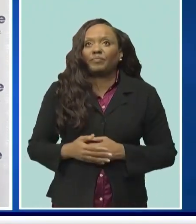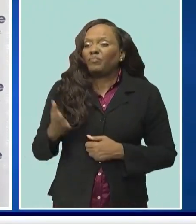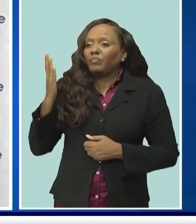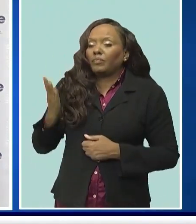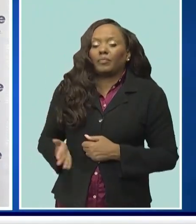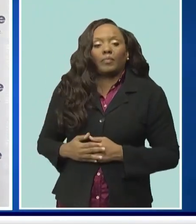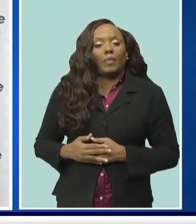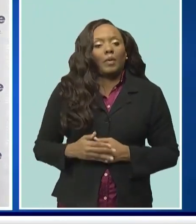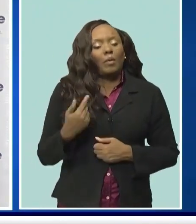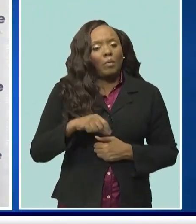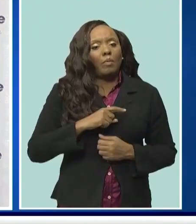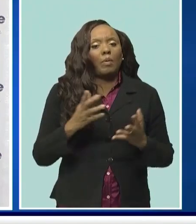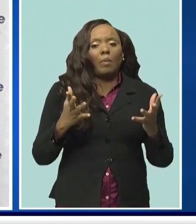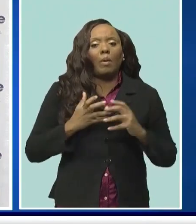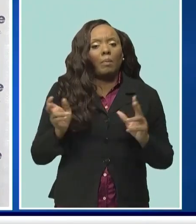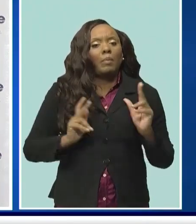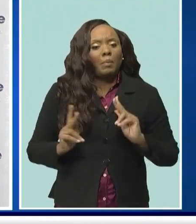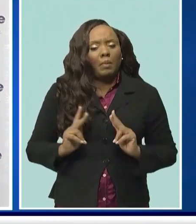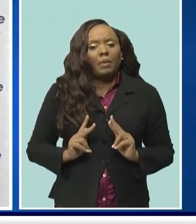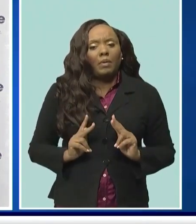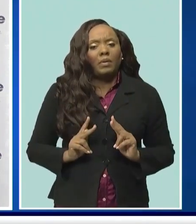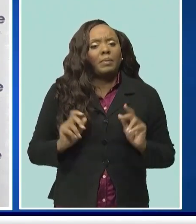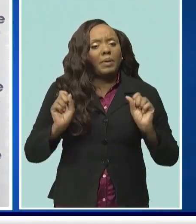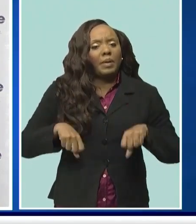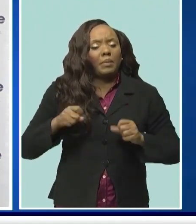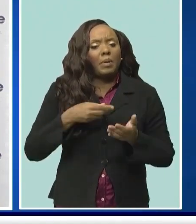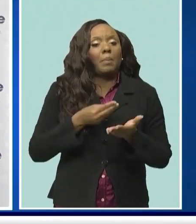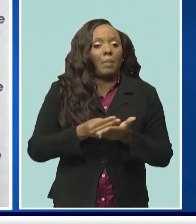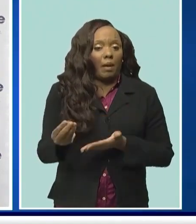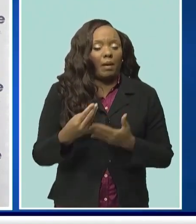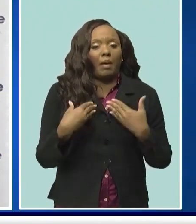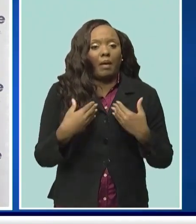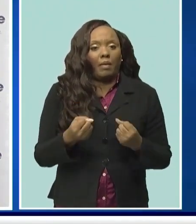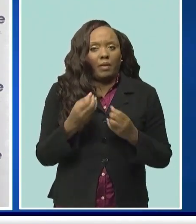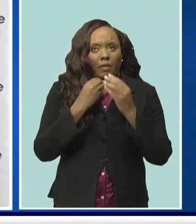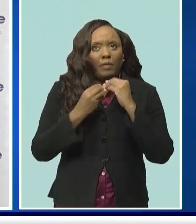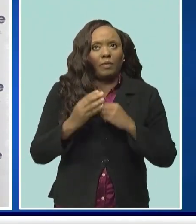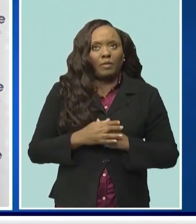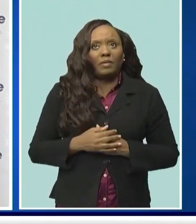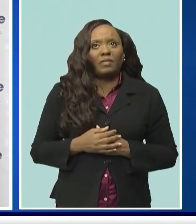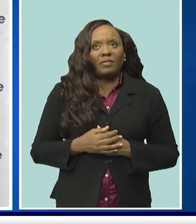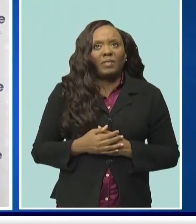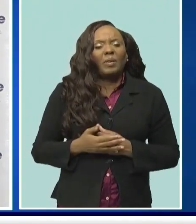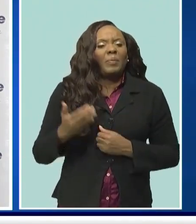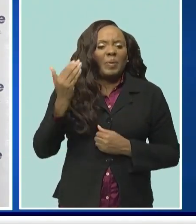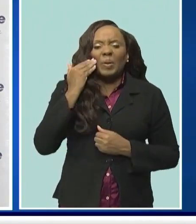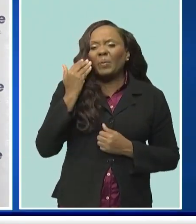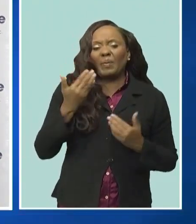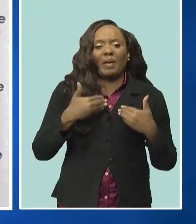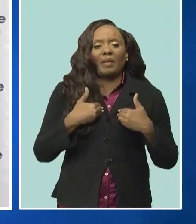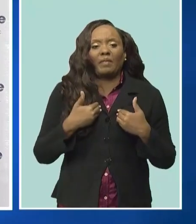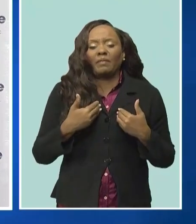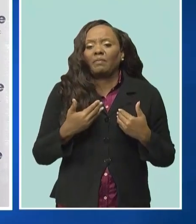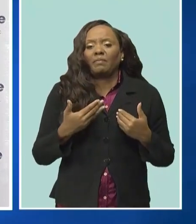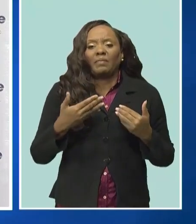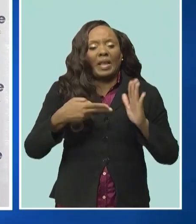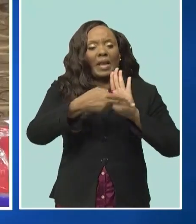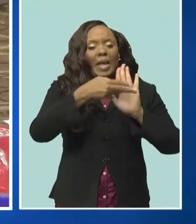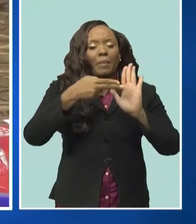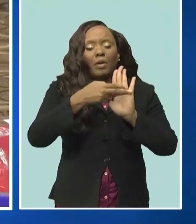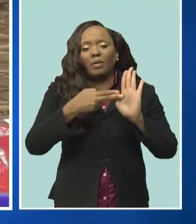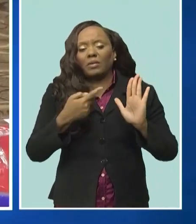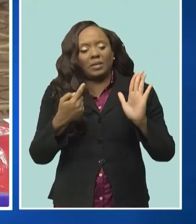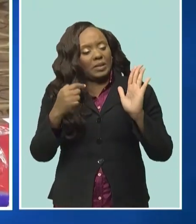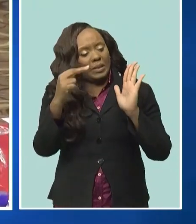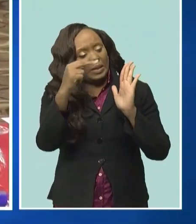eat healthy food, and that is also an important part of the conversation. It's fine to label it. It's fine to say it's high in salt. So